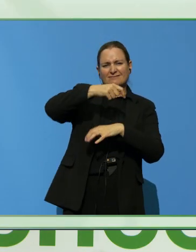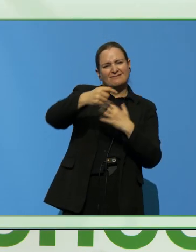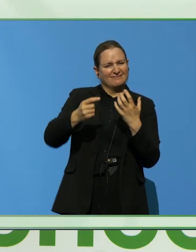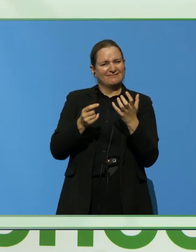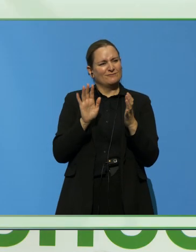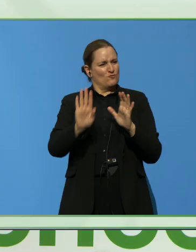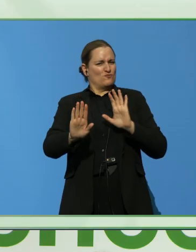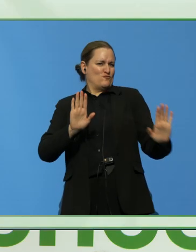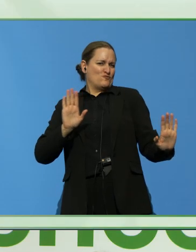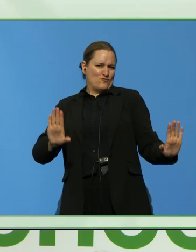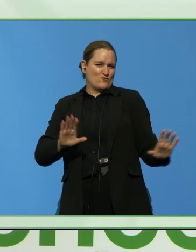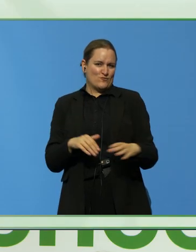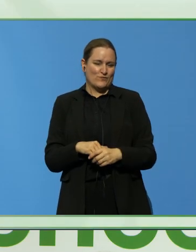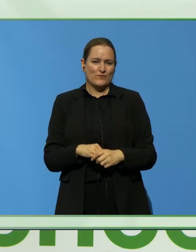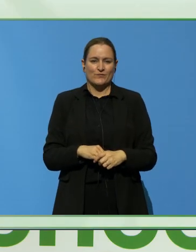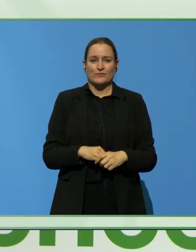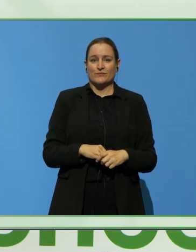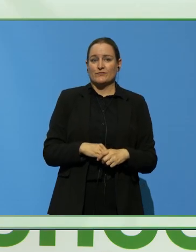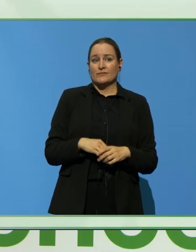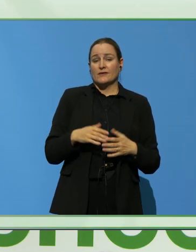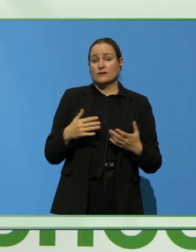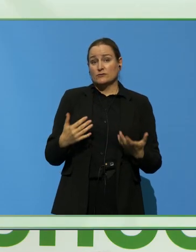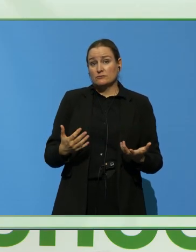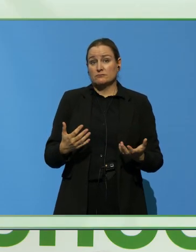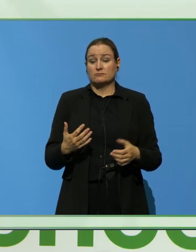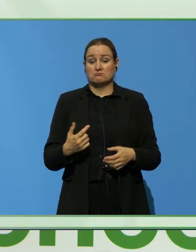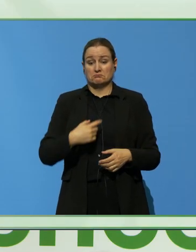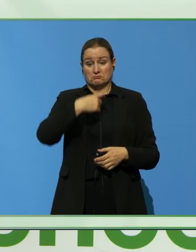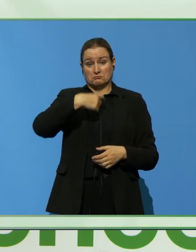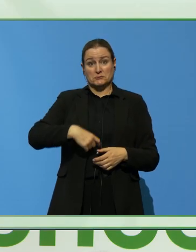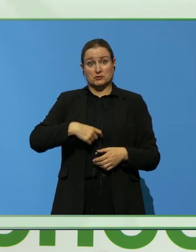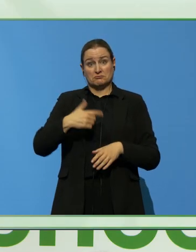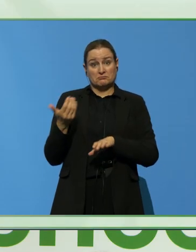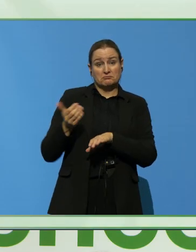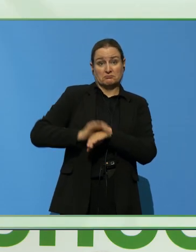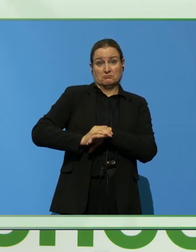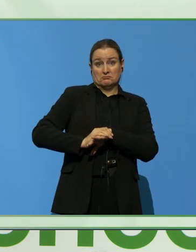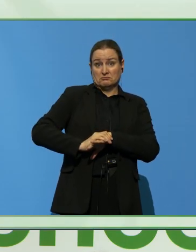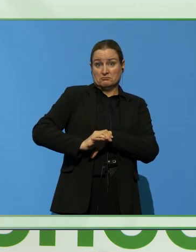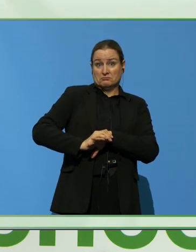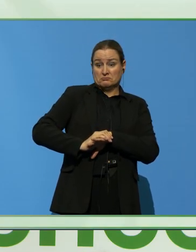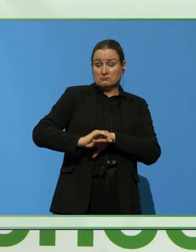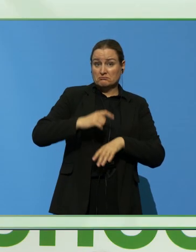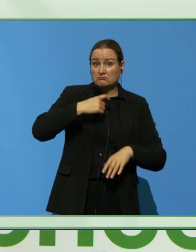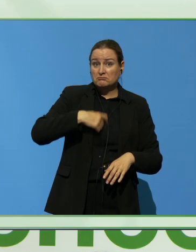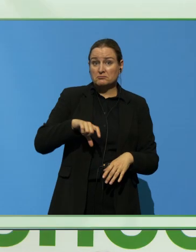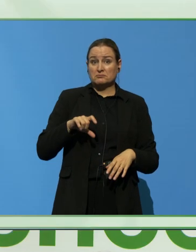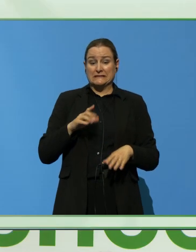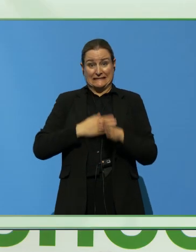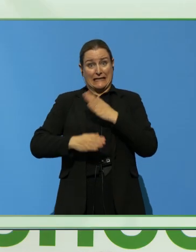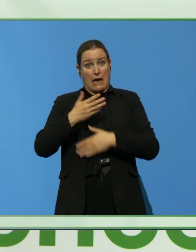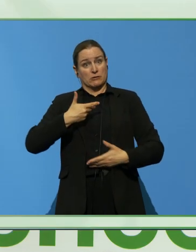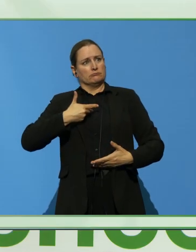and professionals face limited opportunities as well, those with disabilities, to access market space